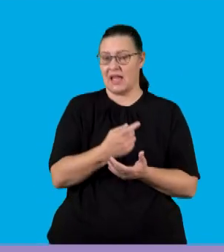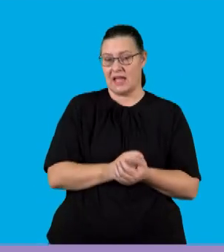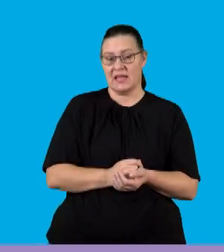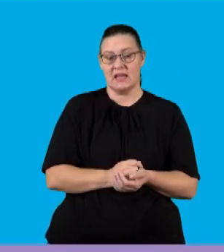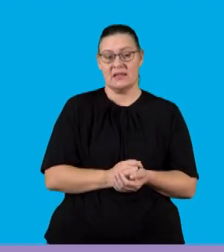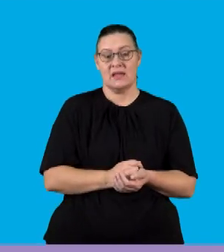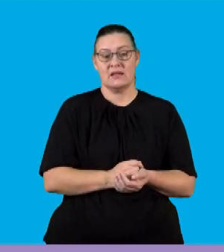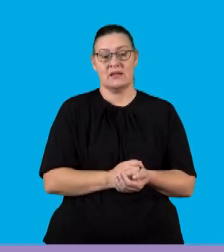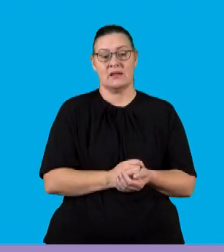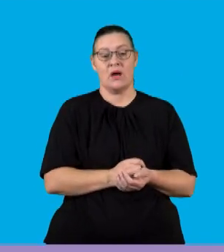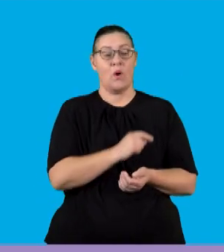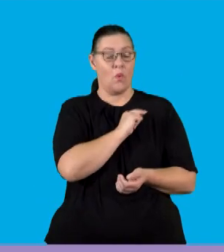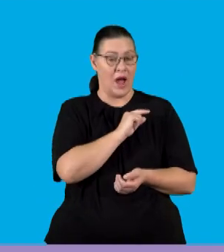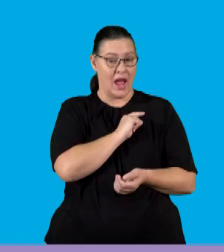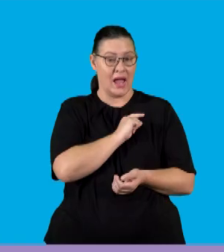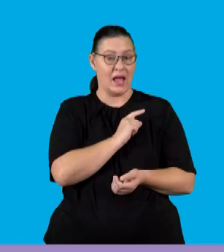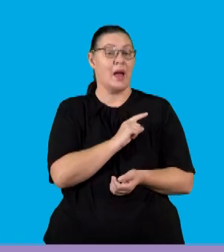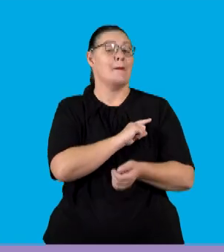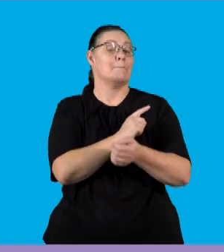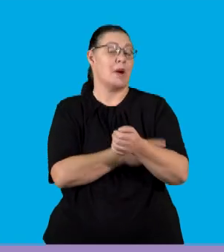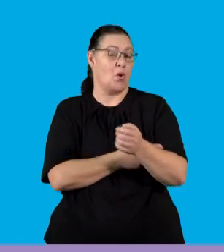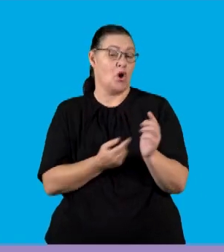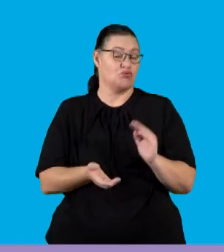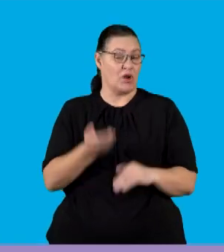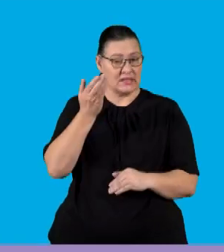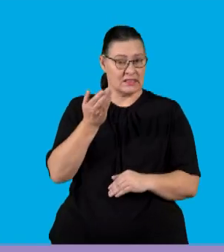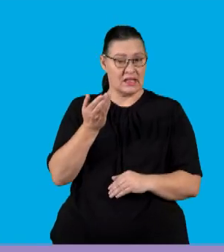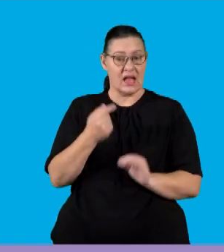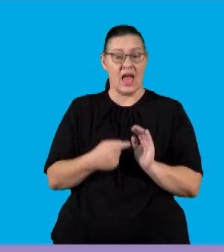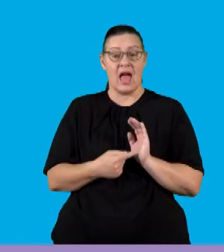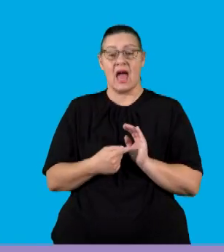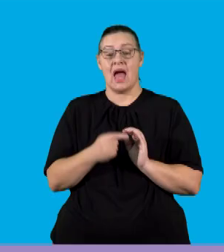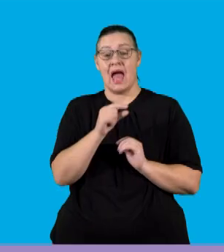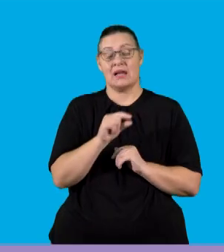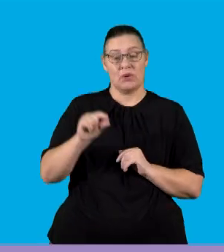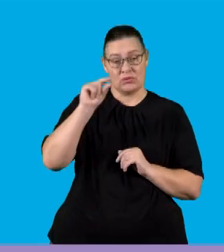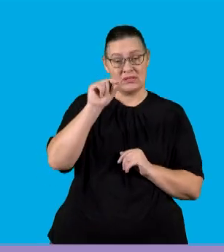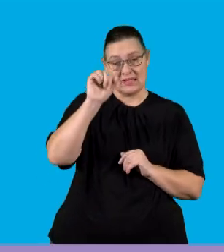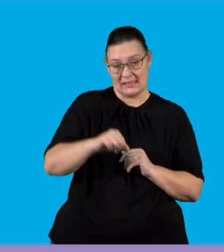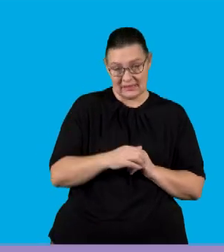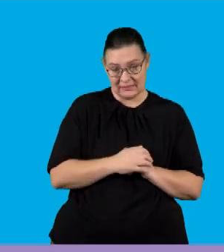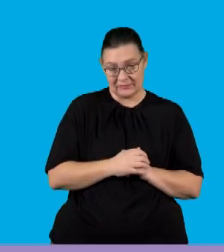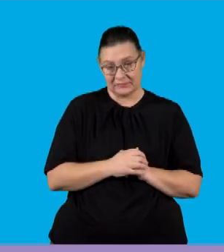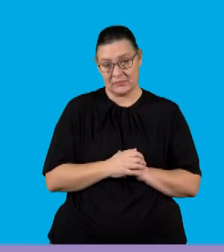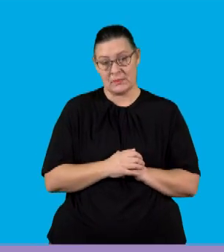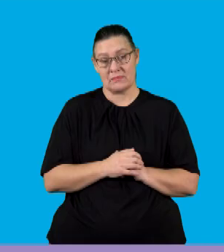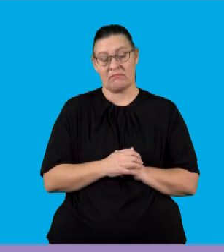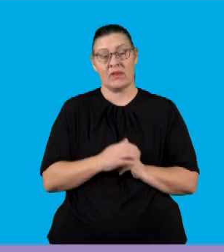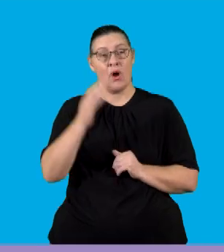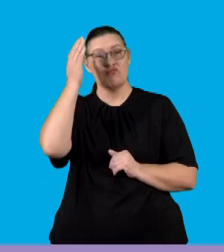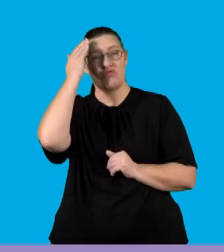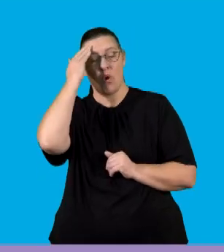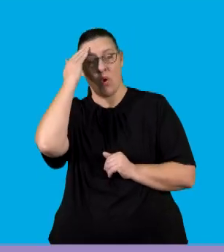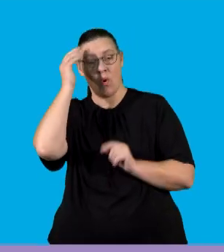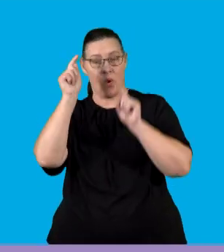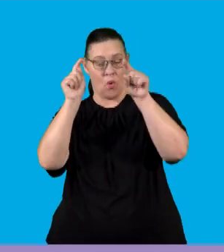there that because this is a power being raised to an exponent, yes, a power being raised to the exponent, we know that the two